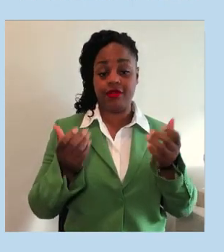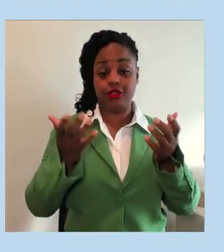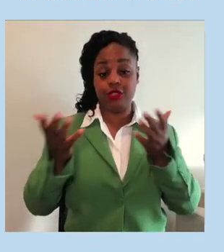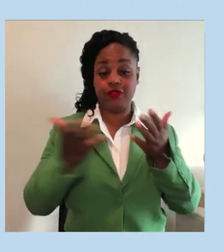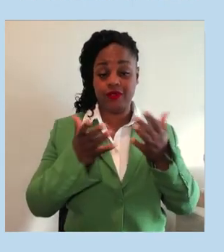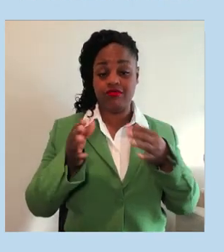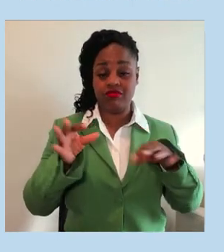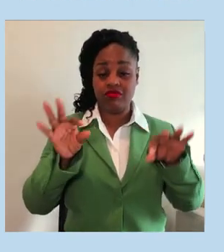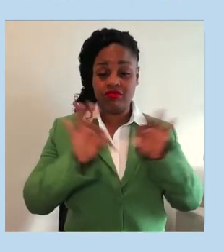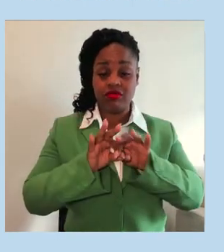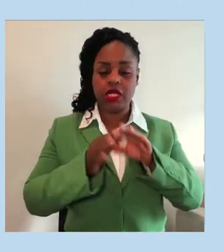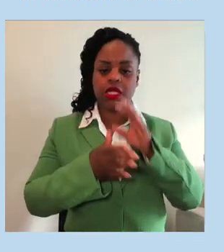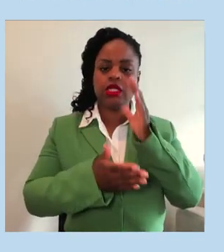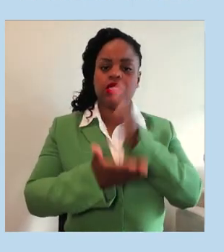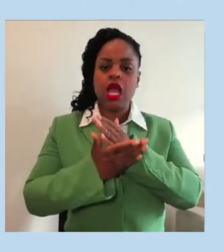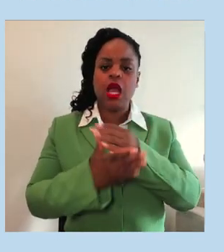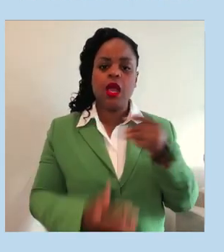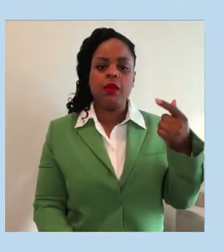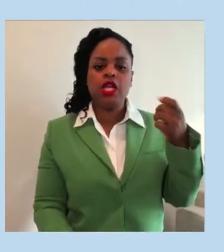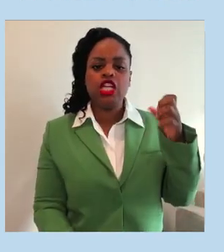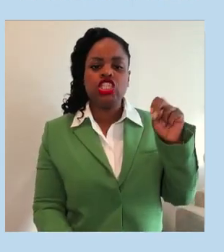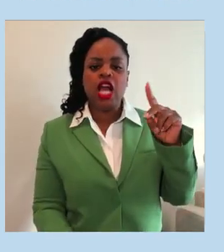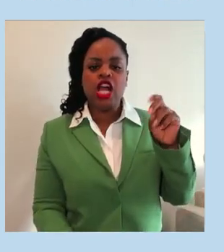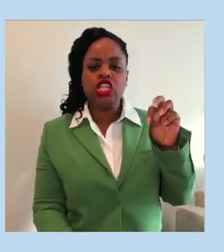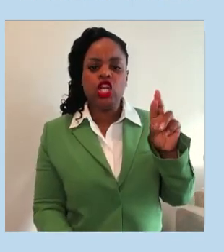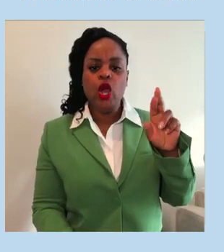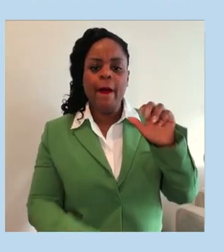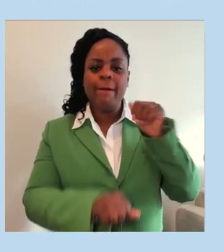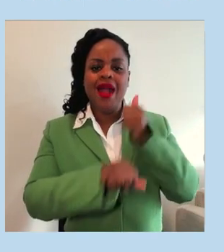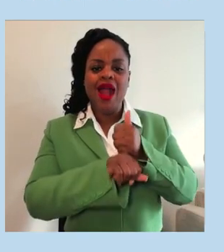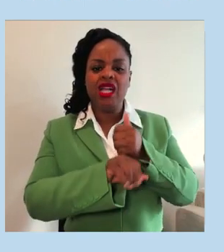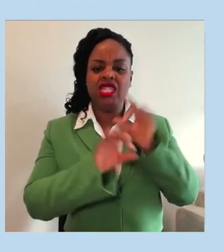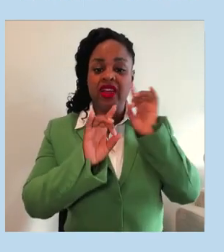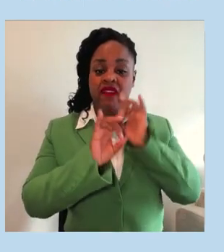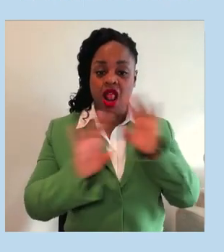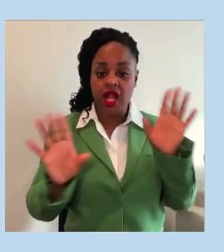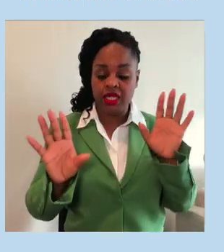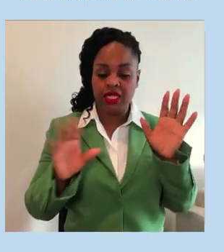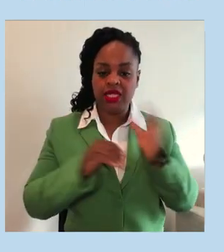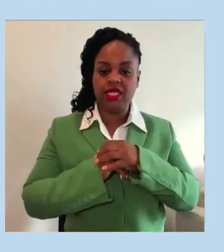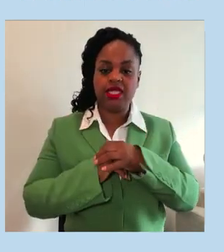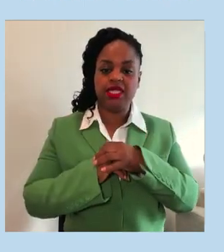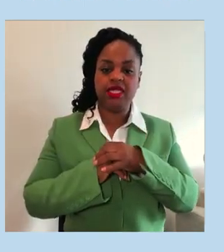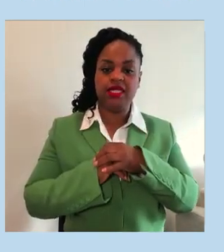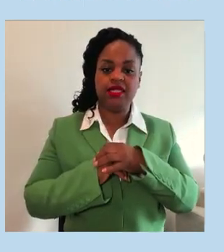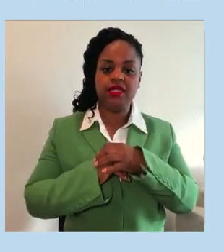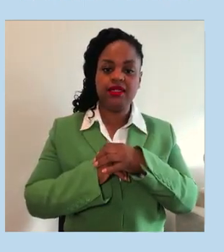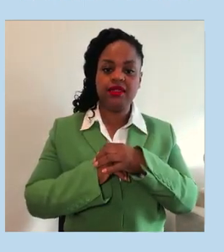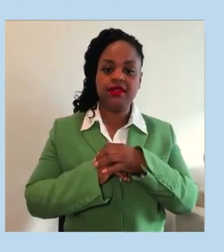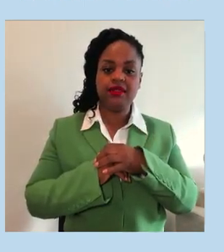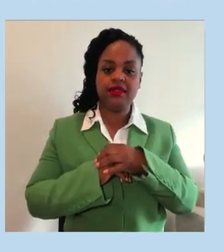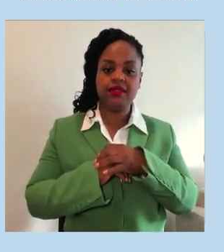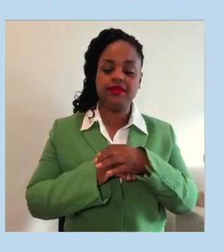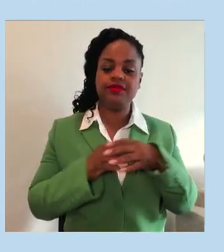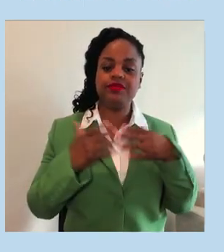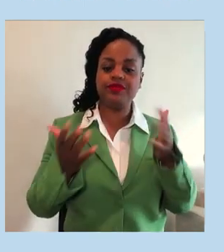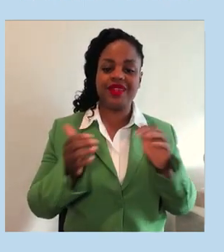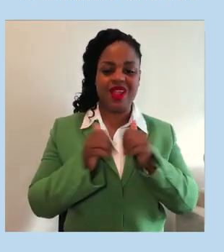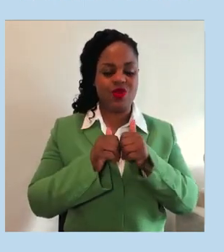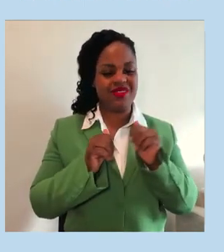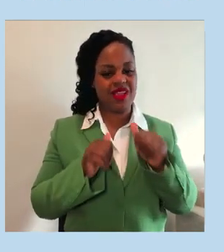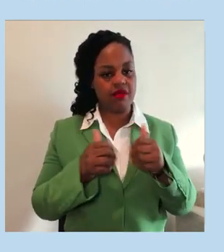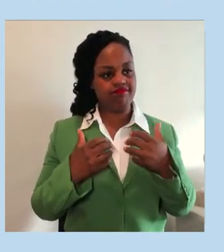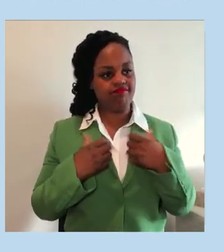better address the needs of young people, especially young women in healthcare, particularly with respect to how health systems are